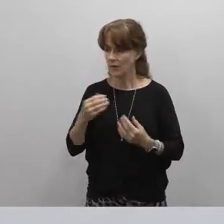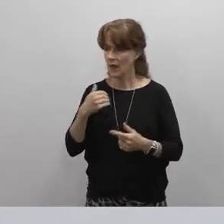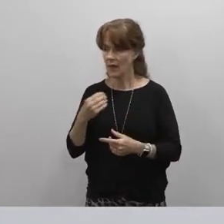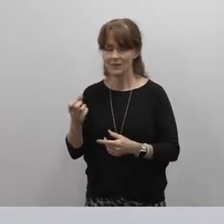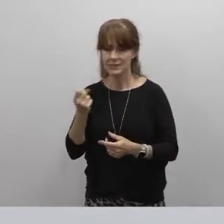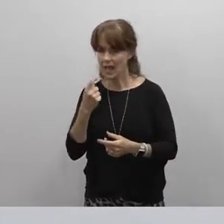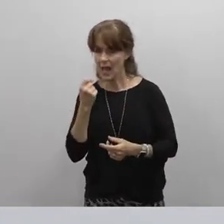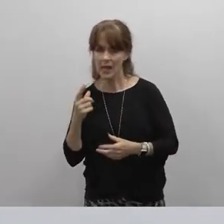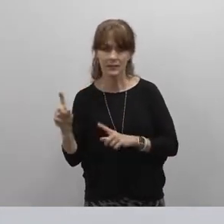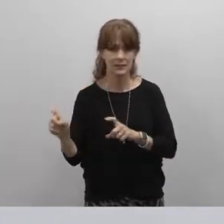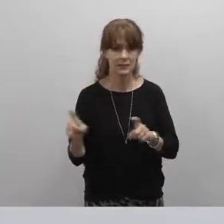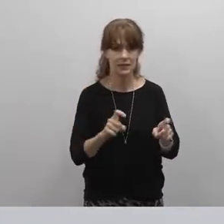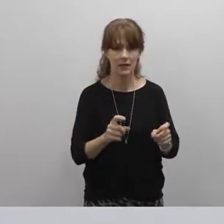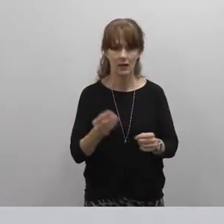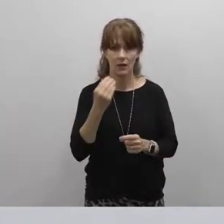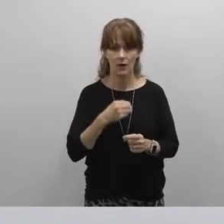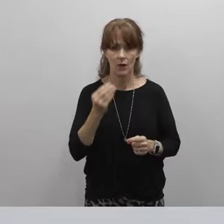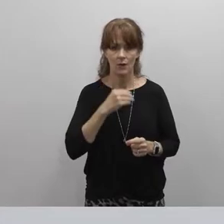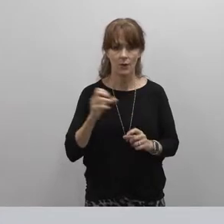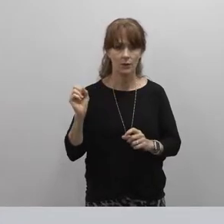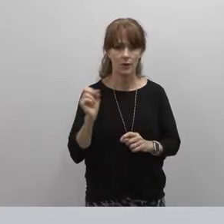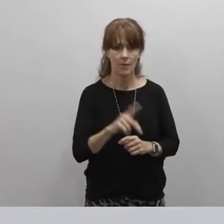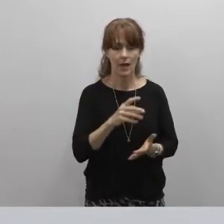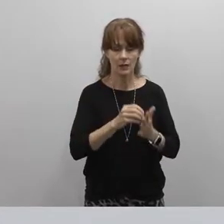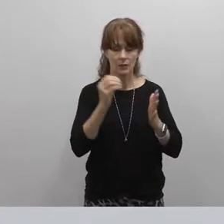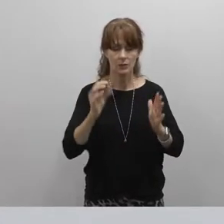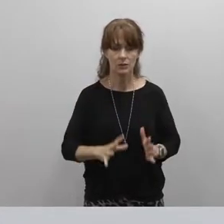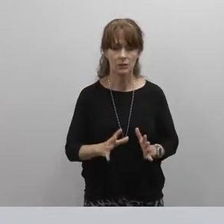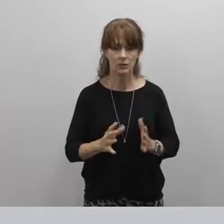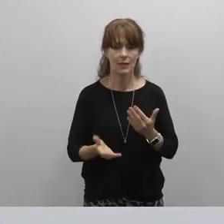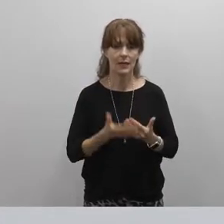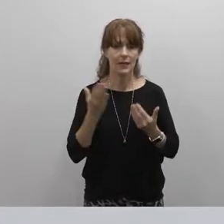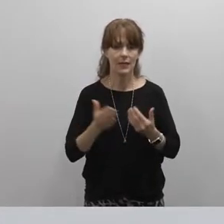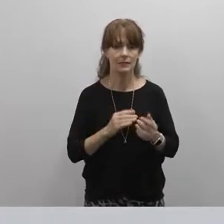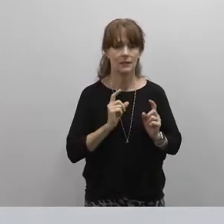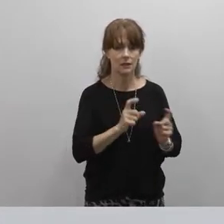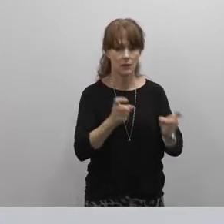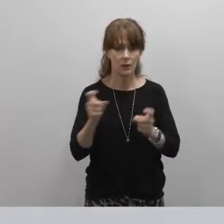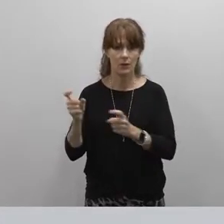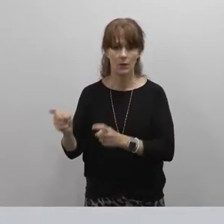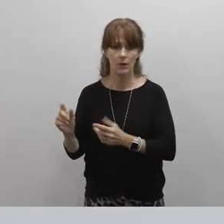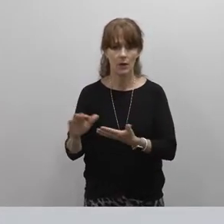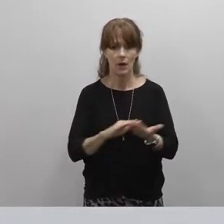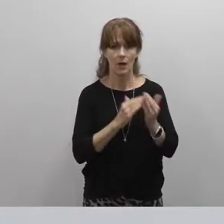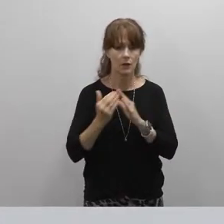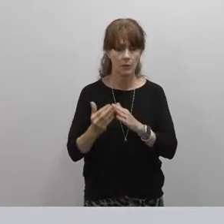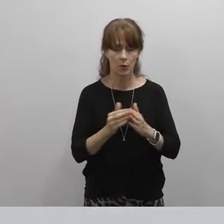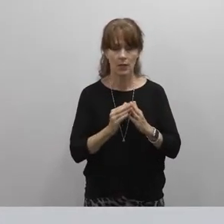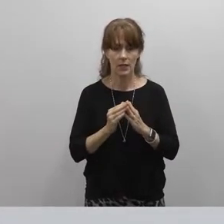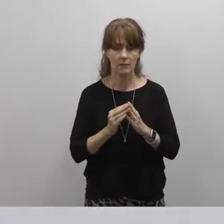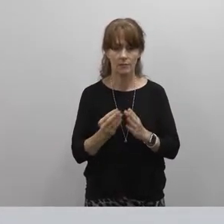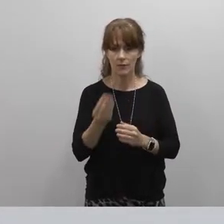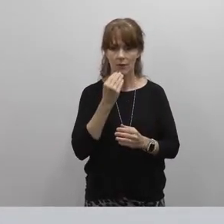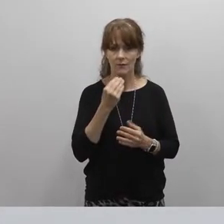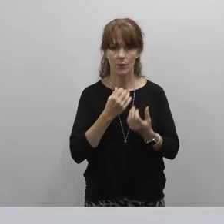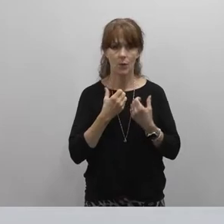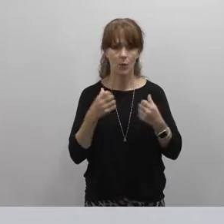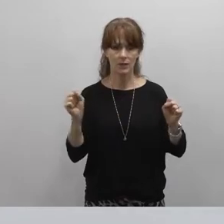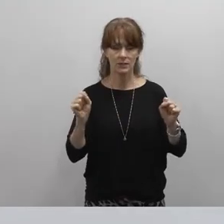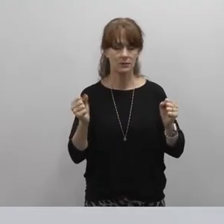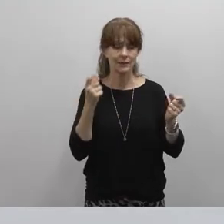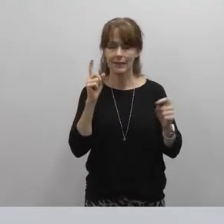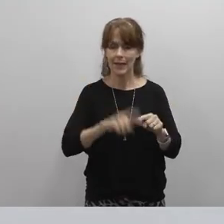any snacks? This food could easily go back to our students, could easily be donated back to our communities. Food rescue cannot